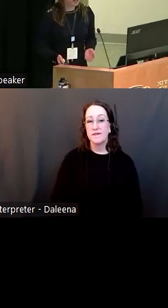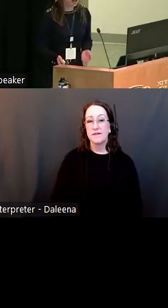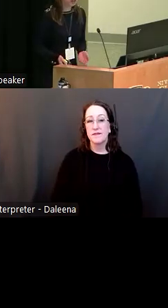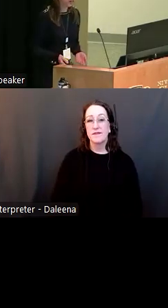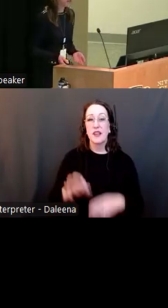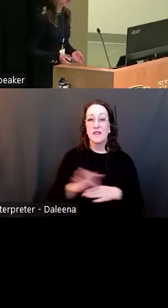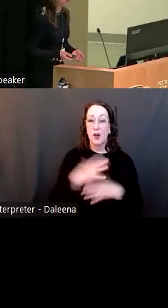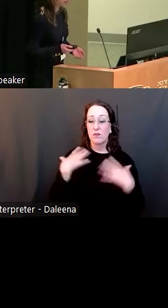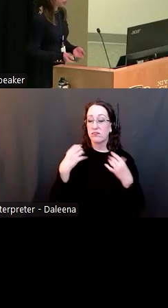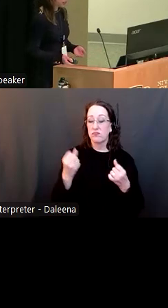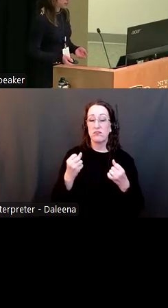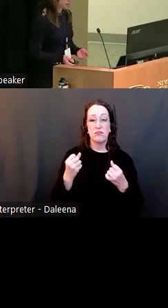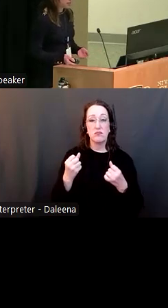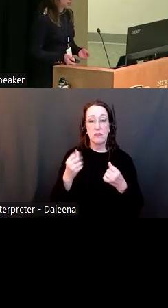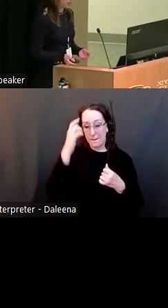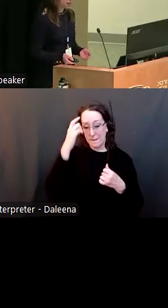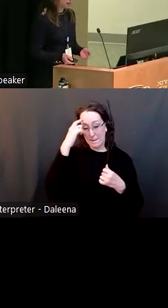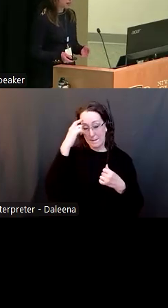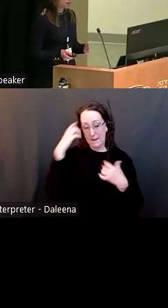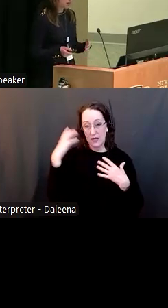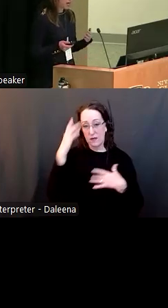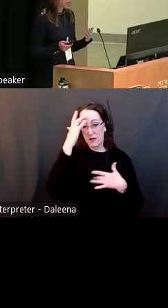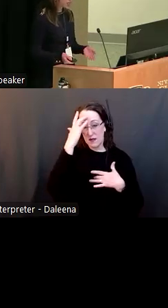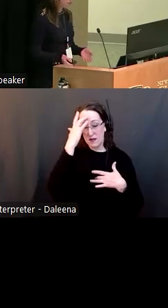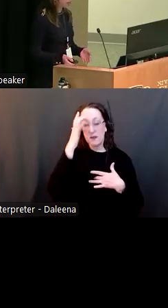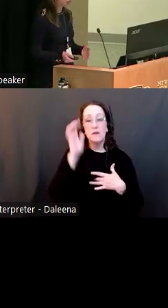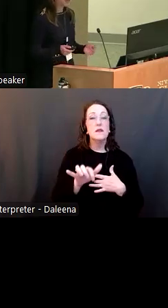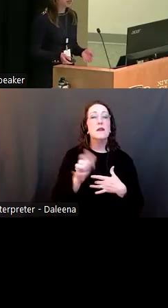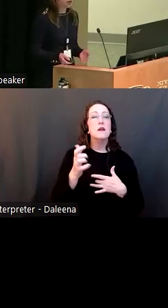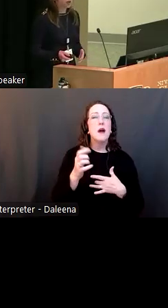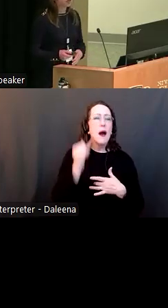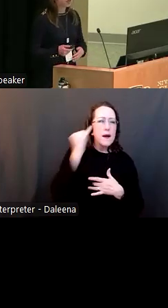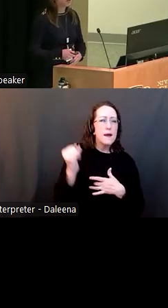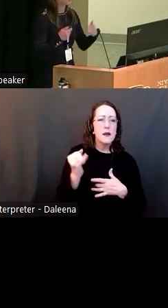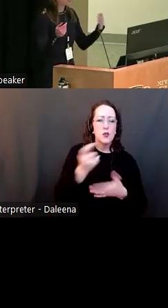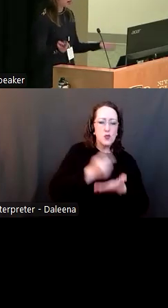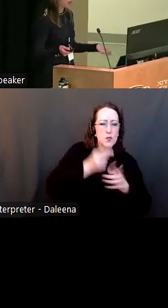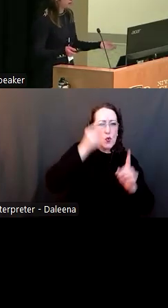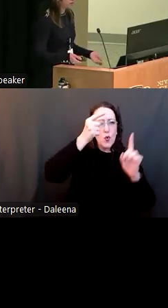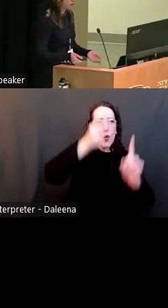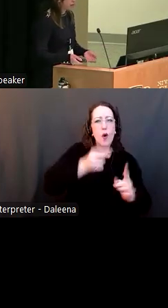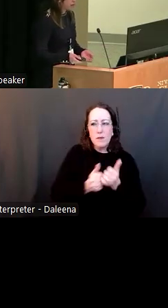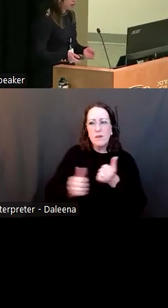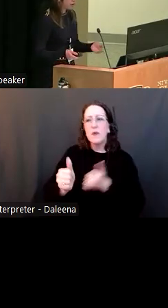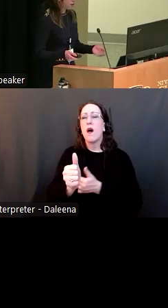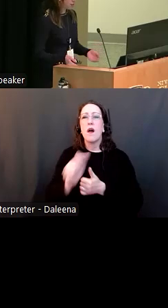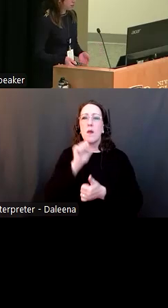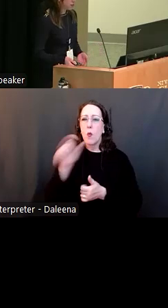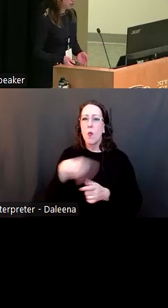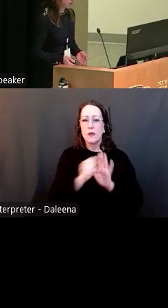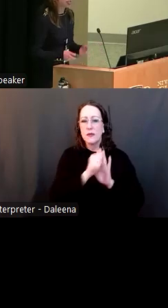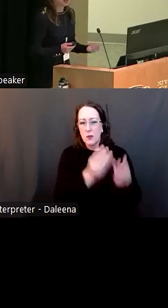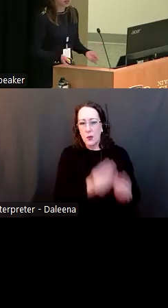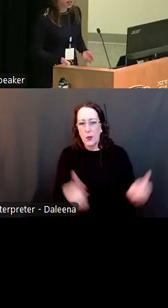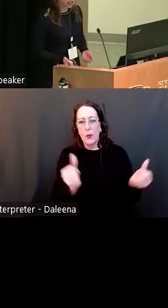Functional recovery in mental illness is the idea where treatment goals move beyond symptom